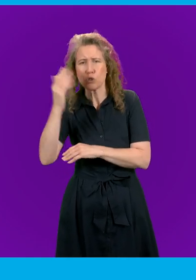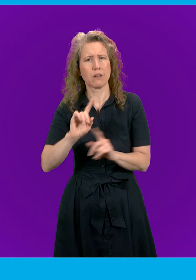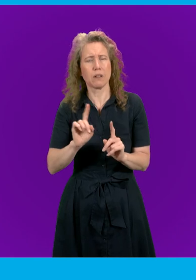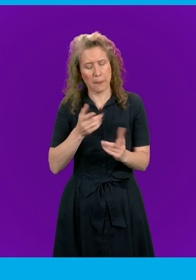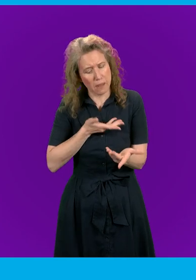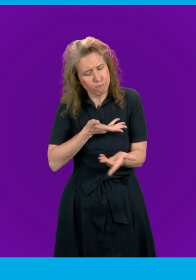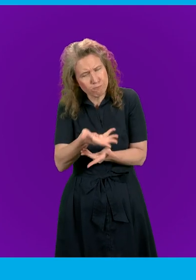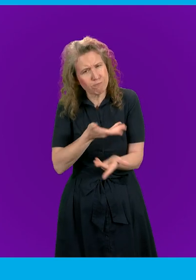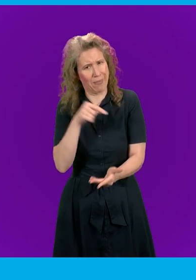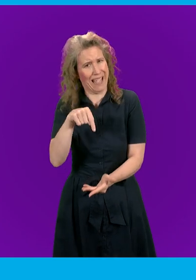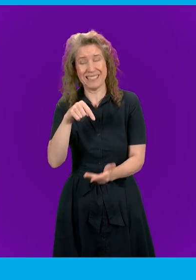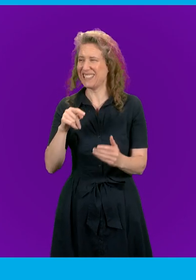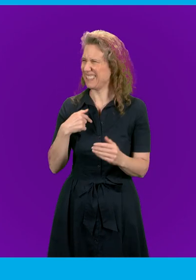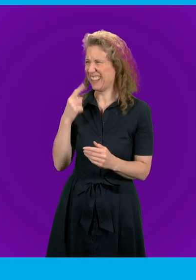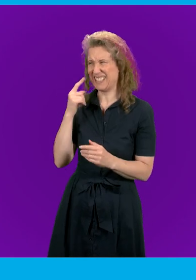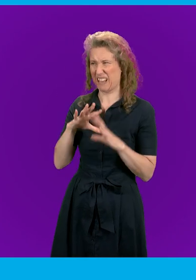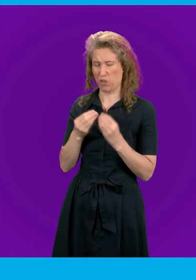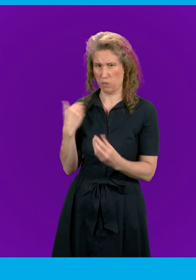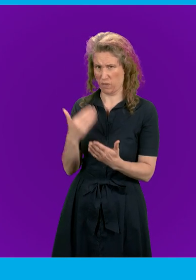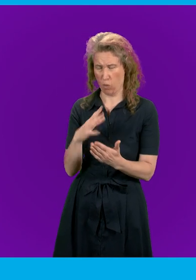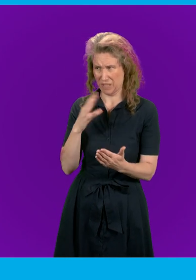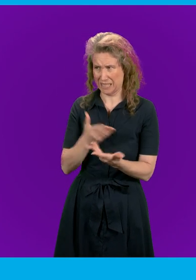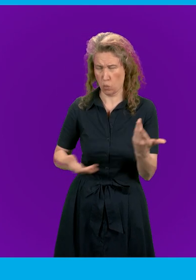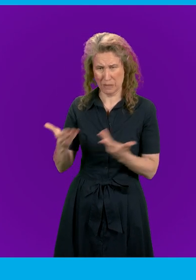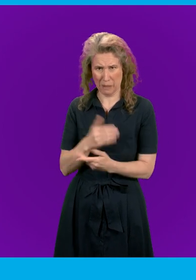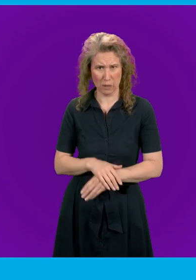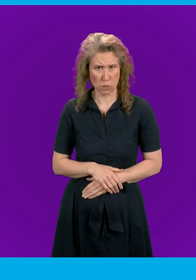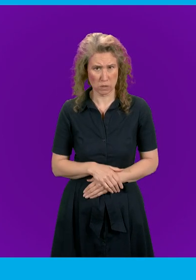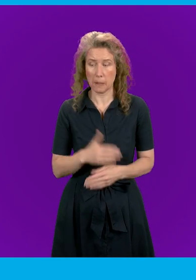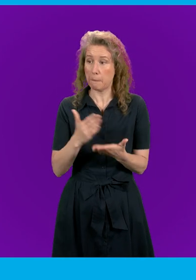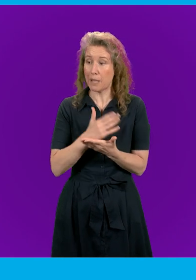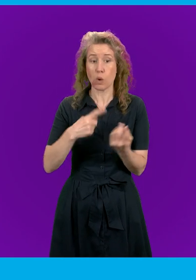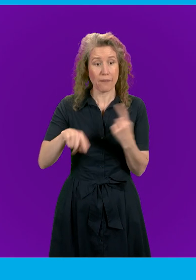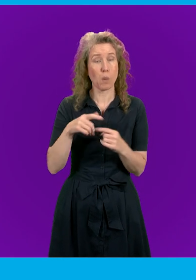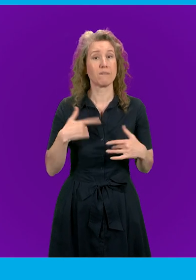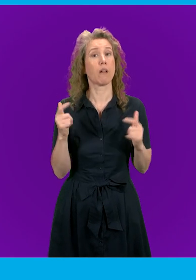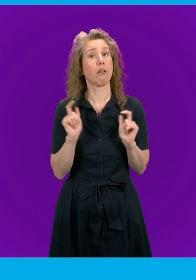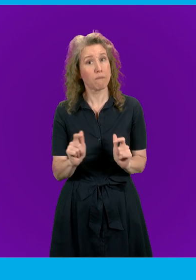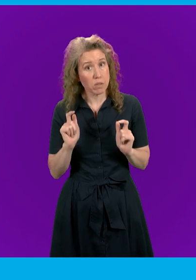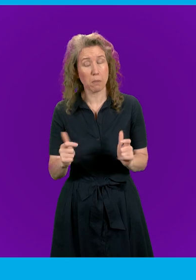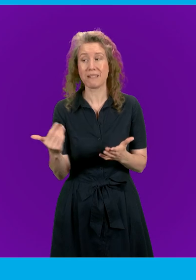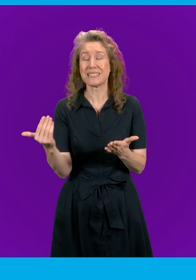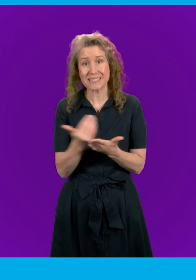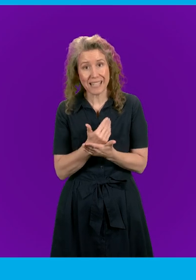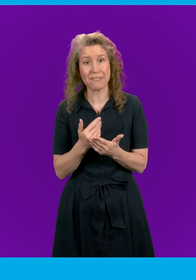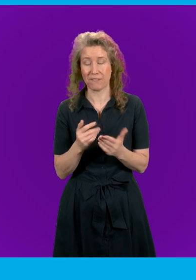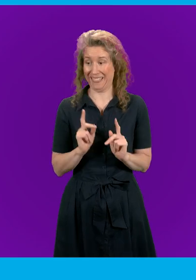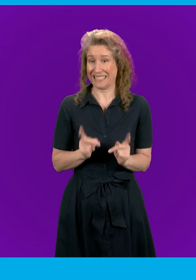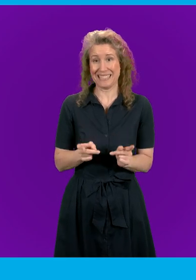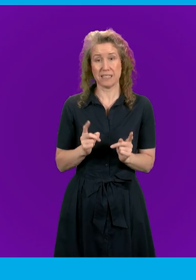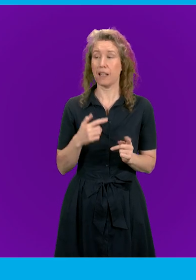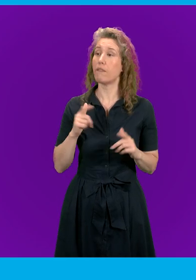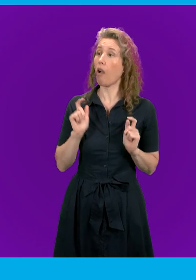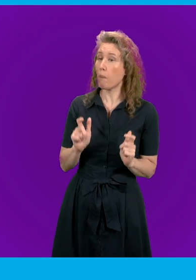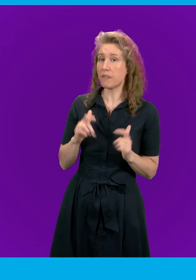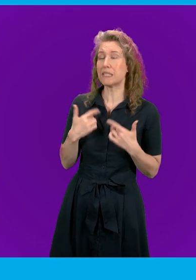like it's everything we've already discussed, just making sure that everyone feels comfortable and safe in the room, because that's when they're going to be